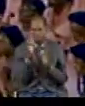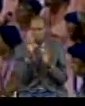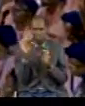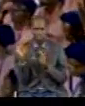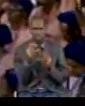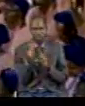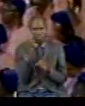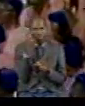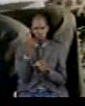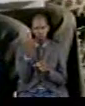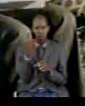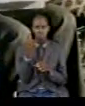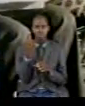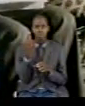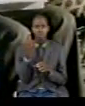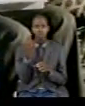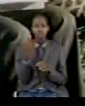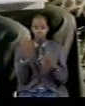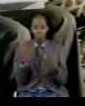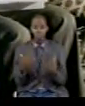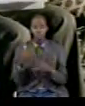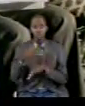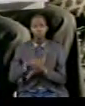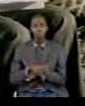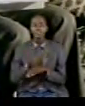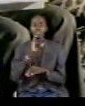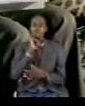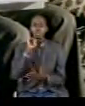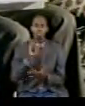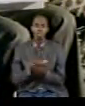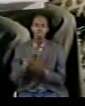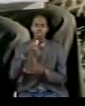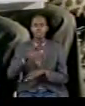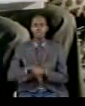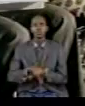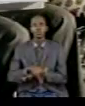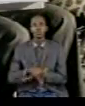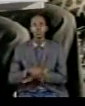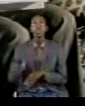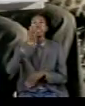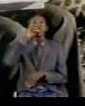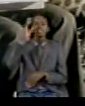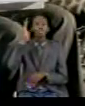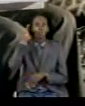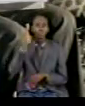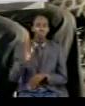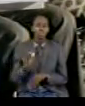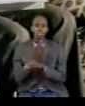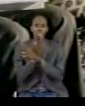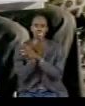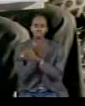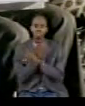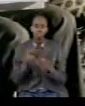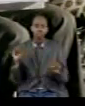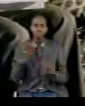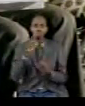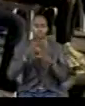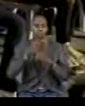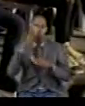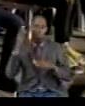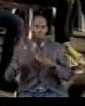there? Tonight is that night. He will redeem you completely,